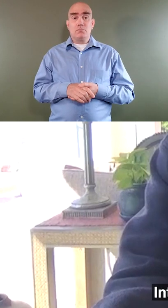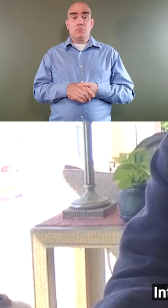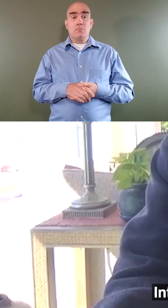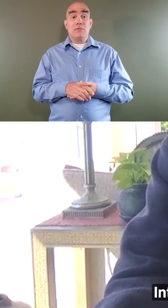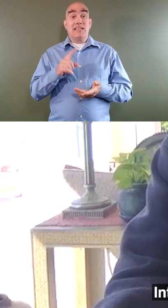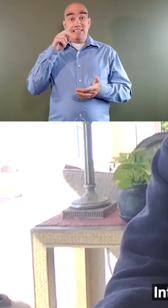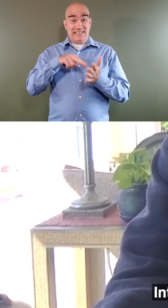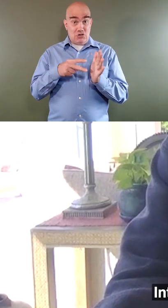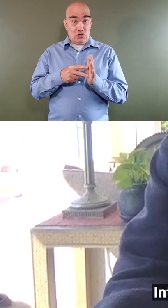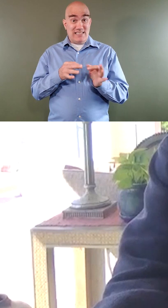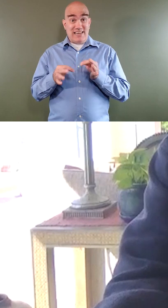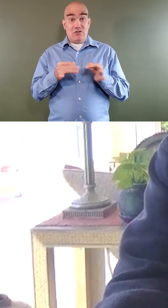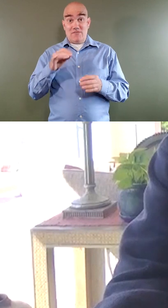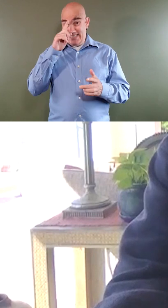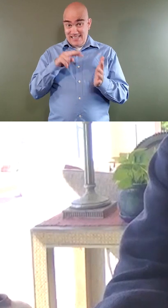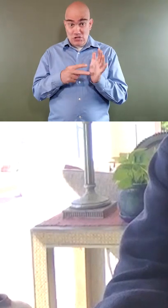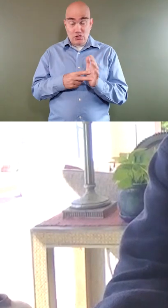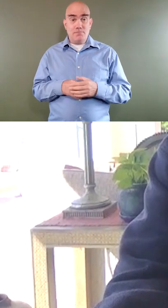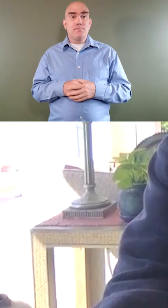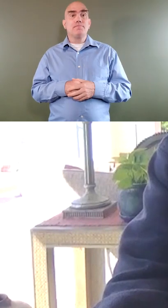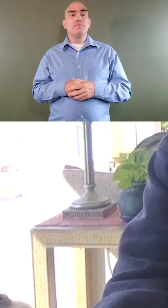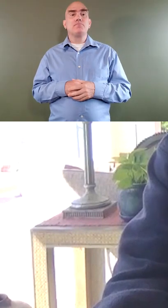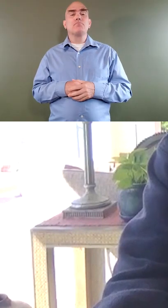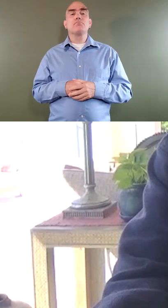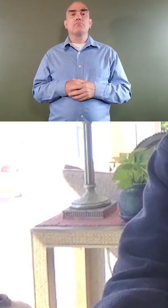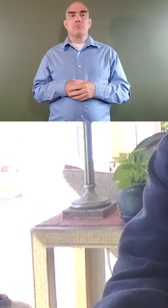Intention, definition of intention